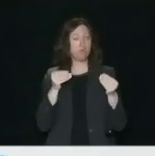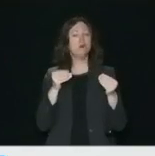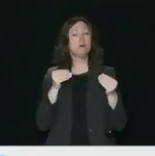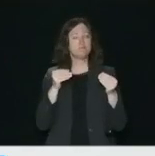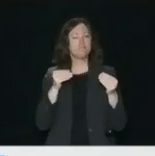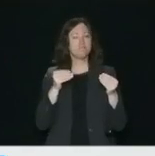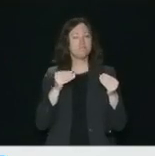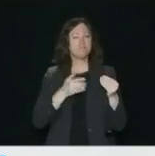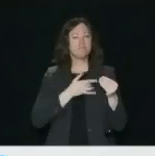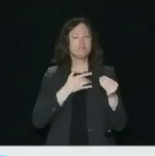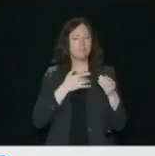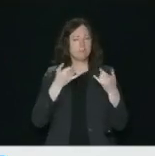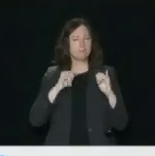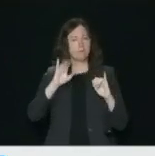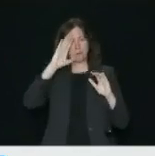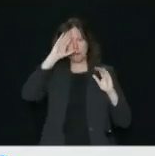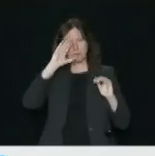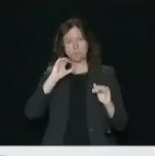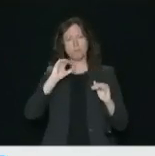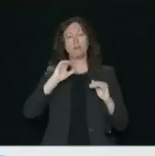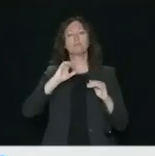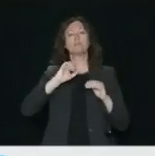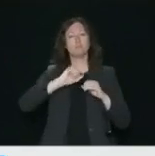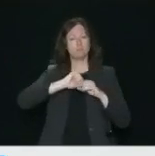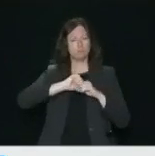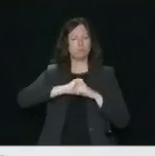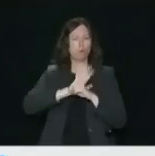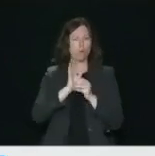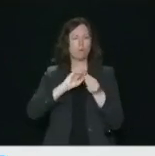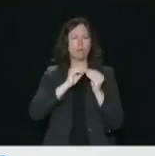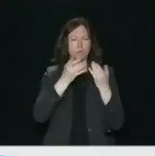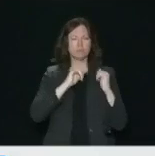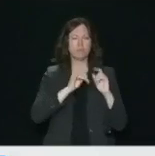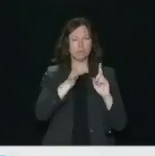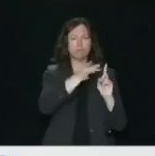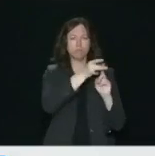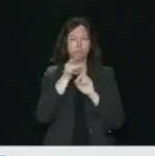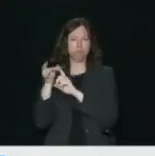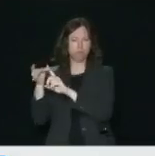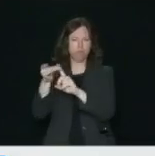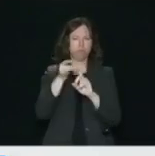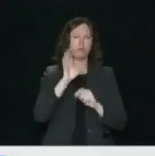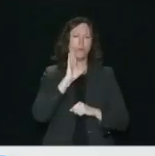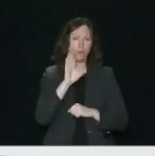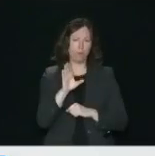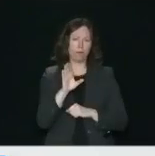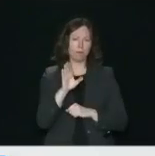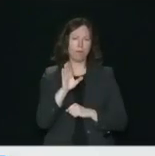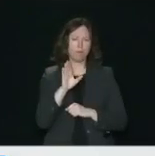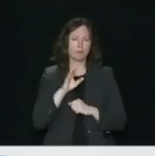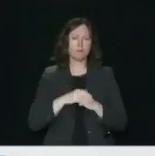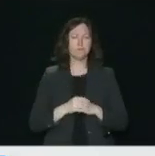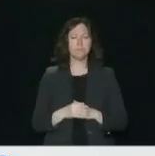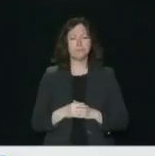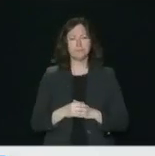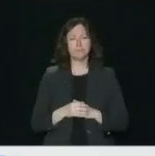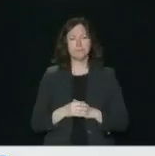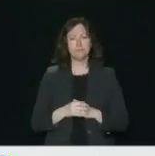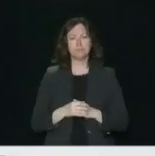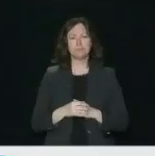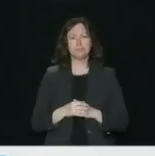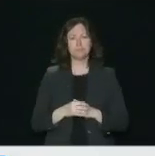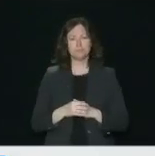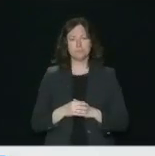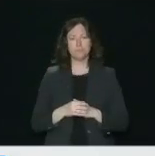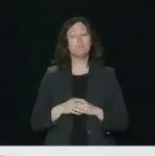as an important added layer of protection, even if not required by local authorities. We know that these proven practices,